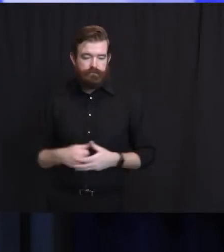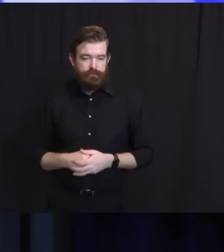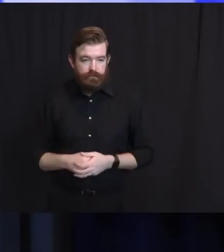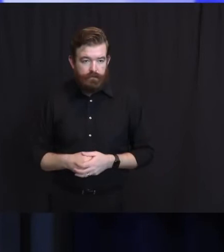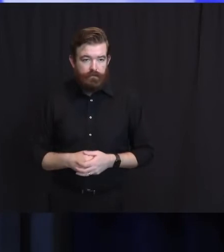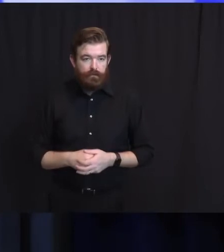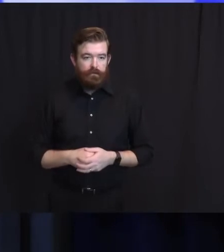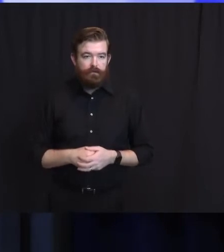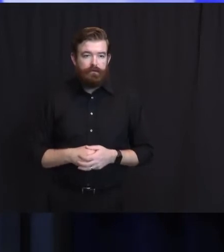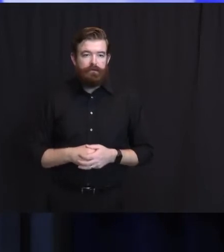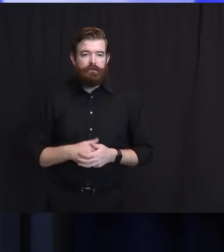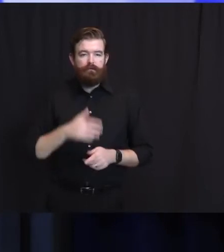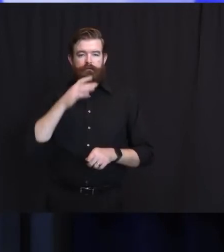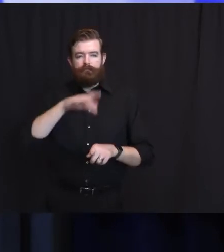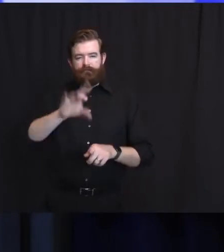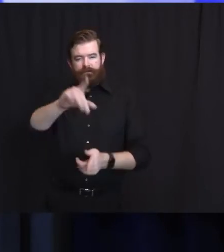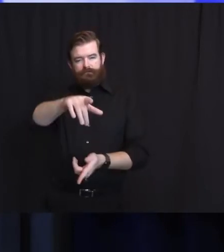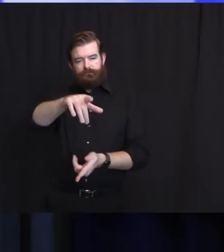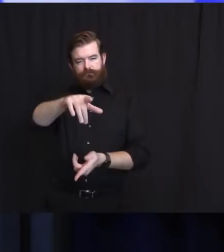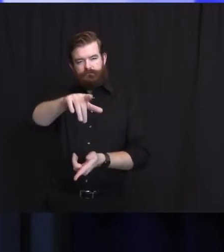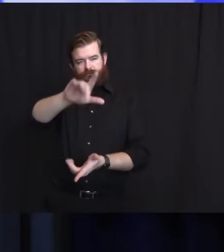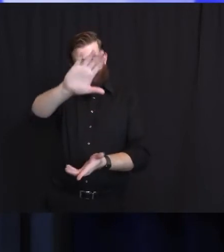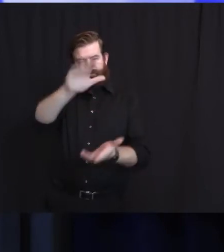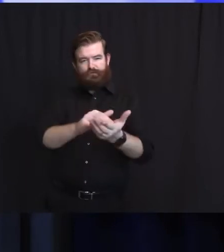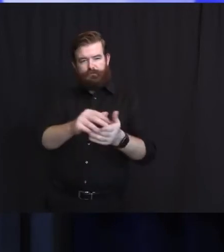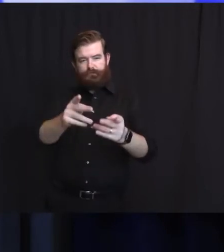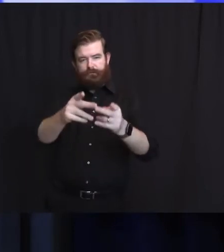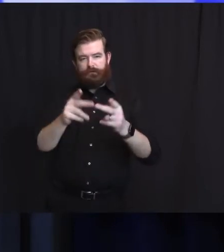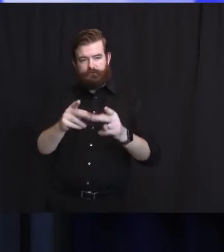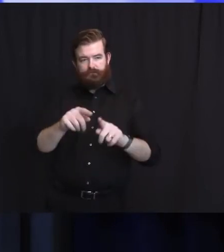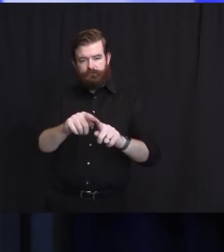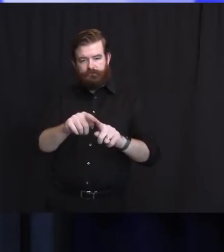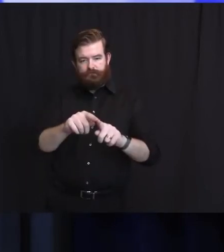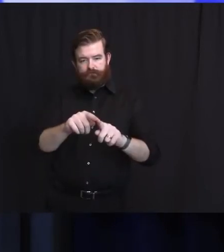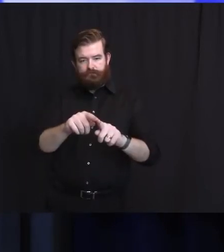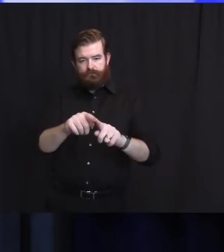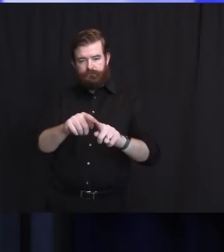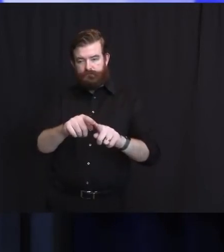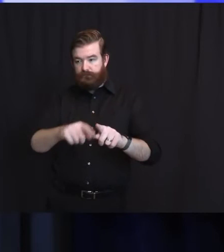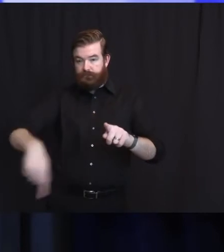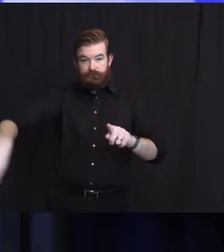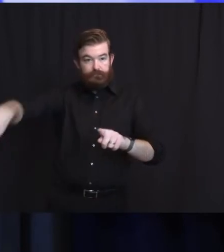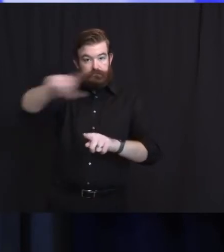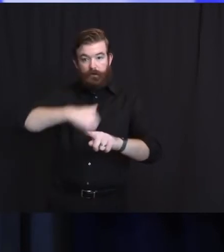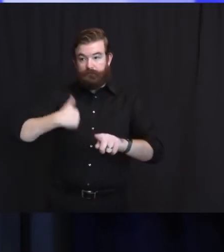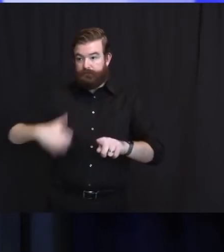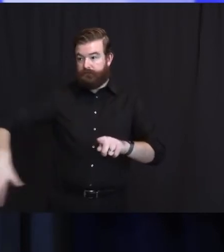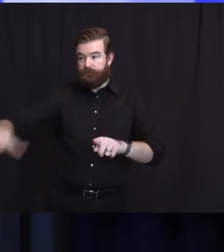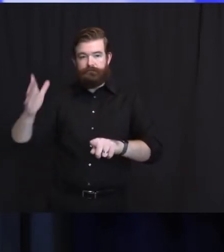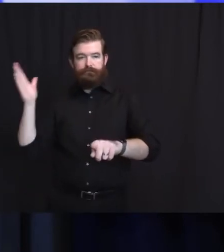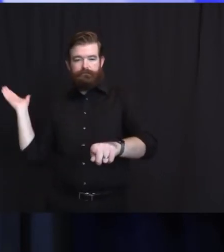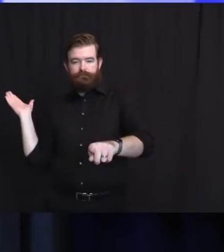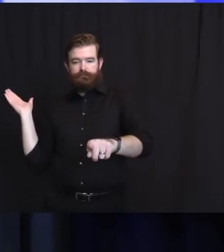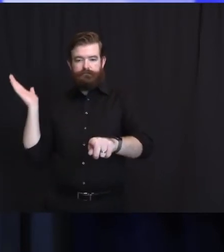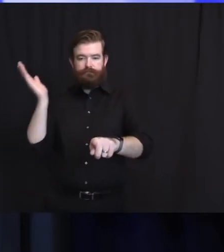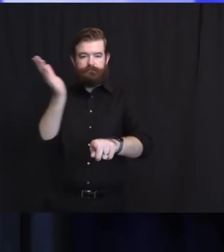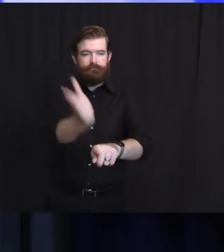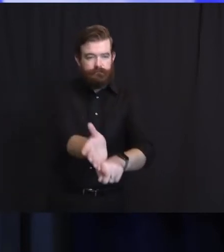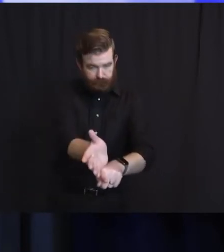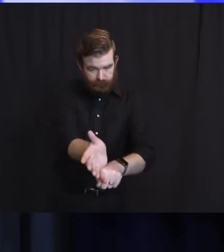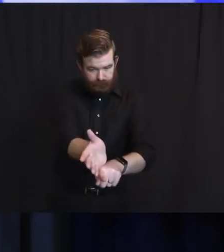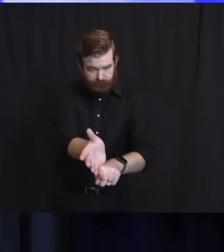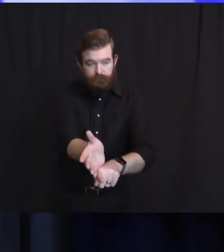reside. As I stated, this proved to be a more complex task than first imagined. Many of these facilities did